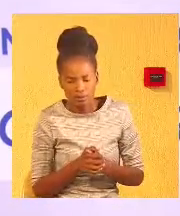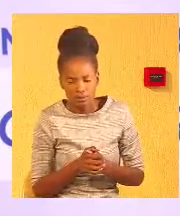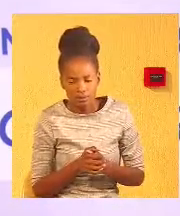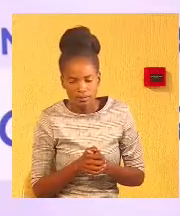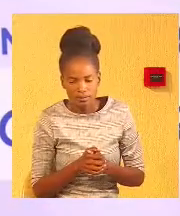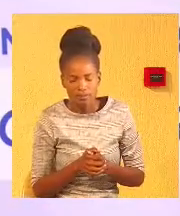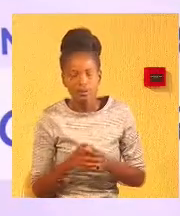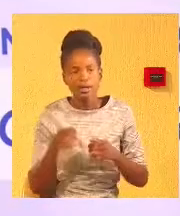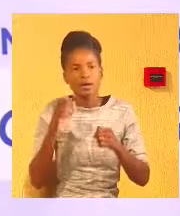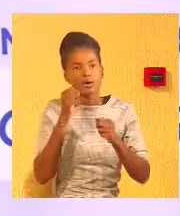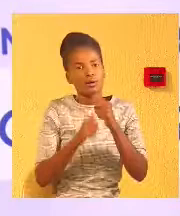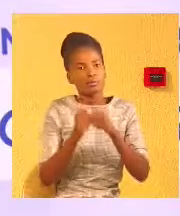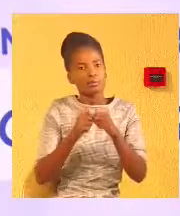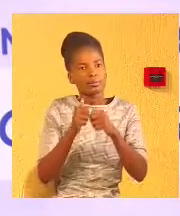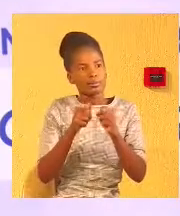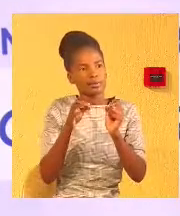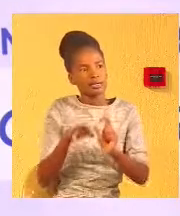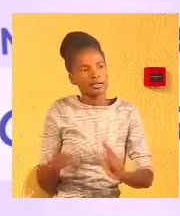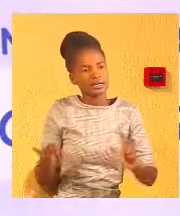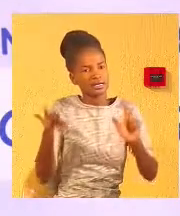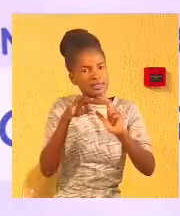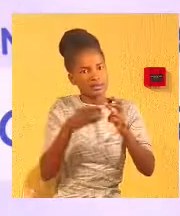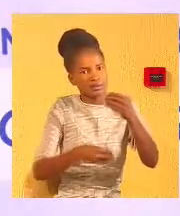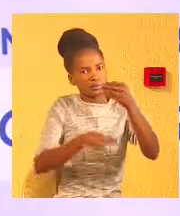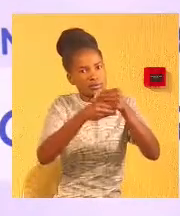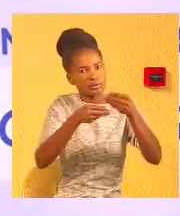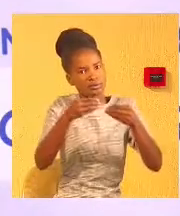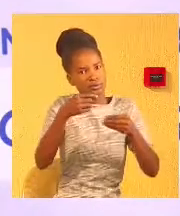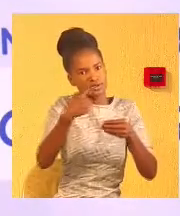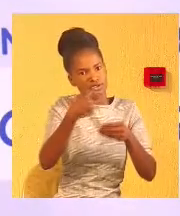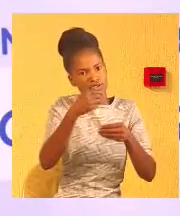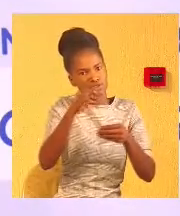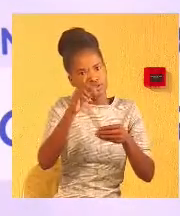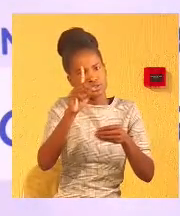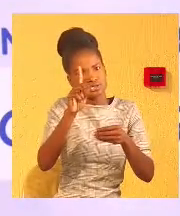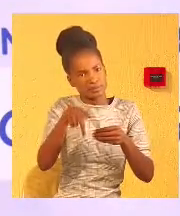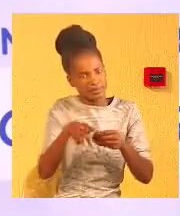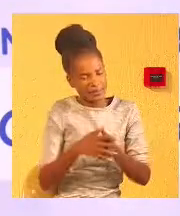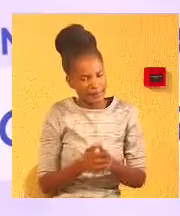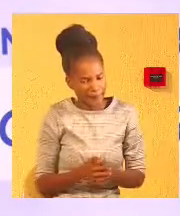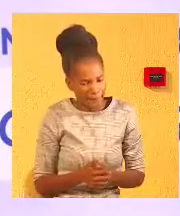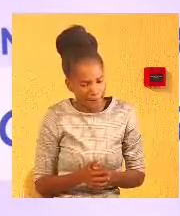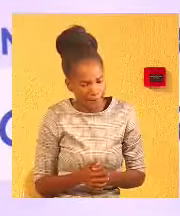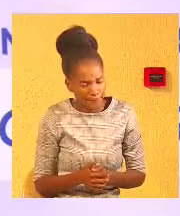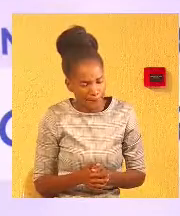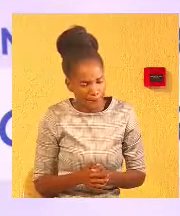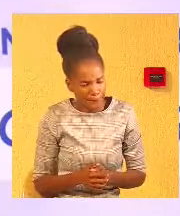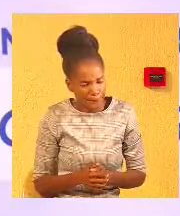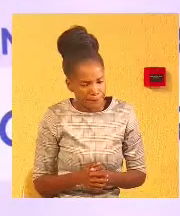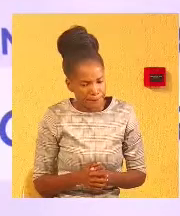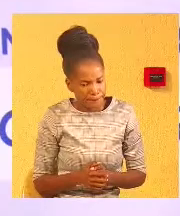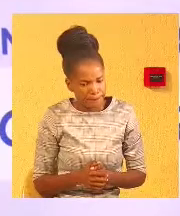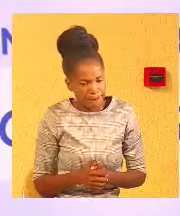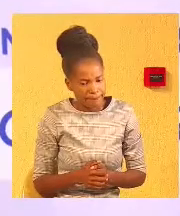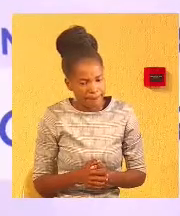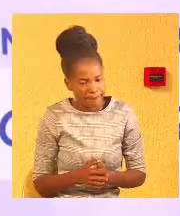the agricultural sector's contribution to the GDP because of COVID-19, and also what lessons are we learning